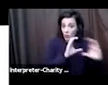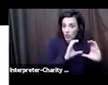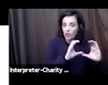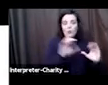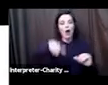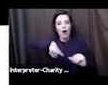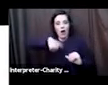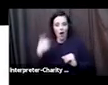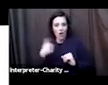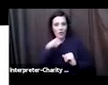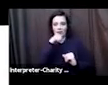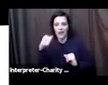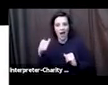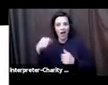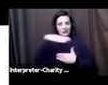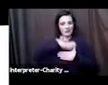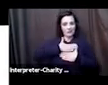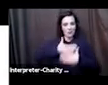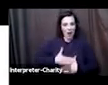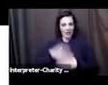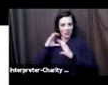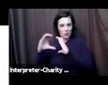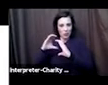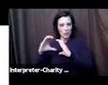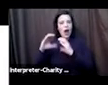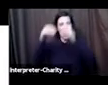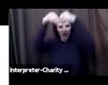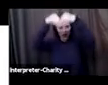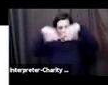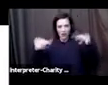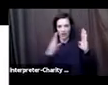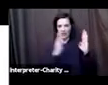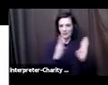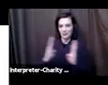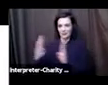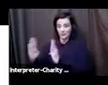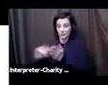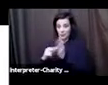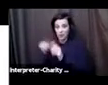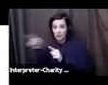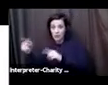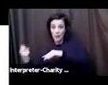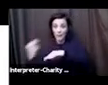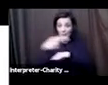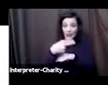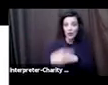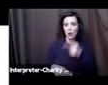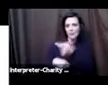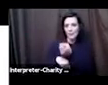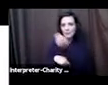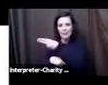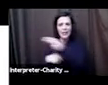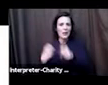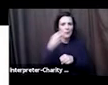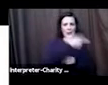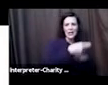is based on a hierarchy, but I do want to stress that one is not better than the other. So just because something